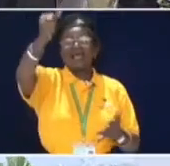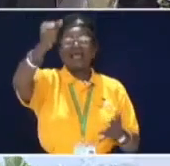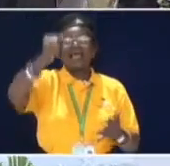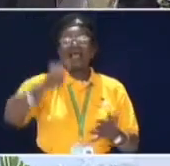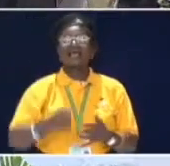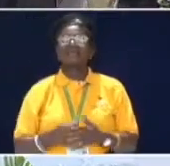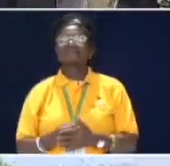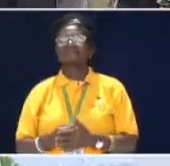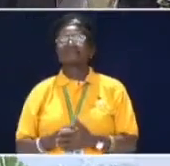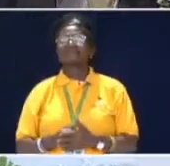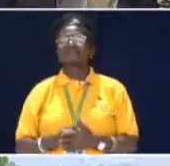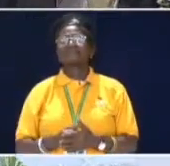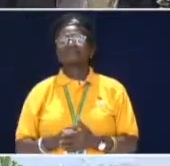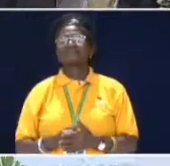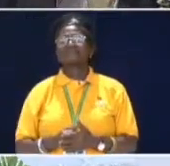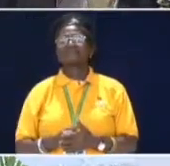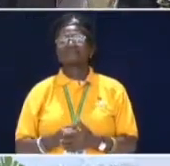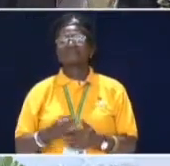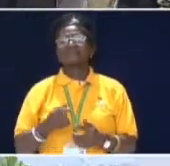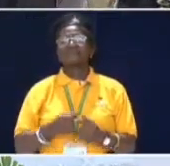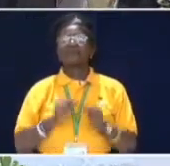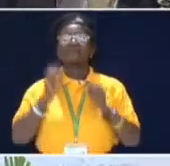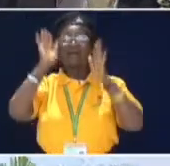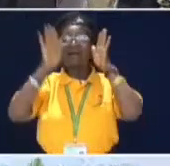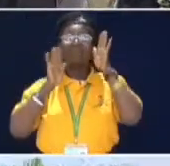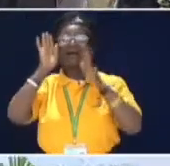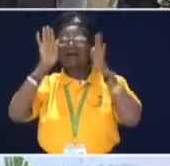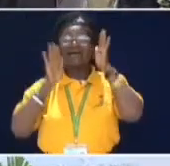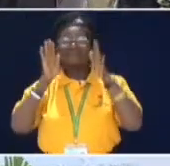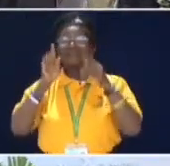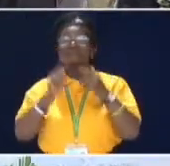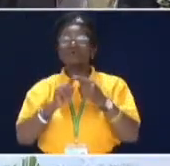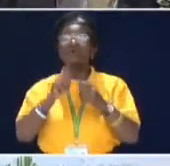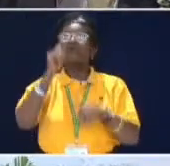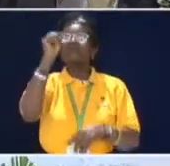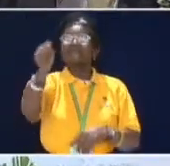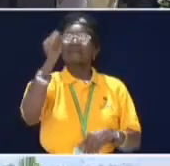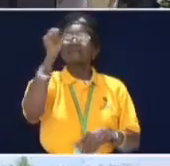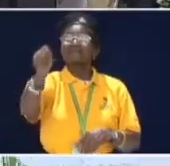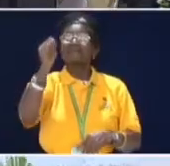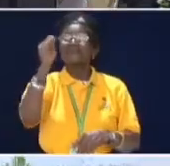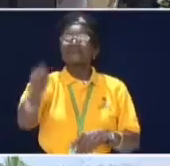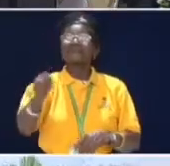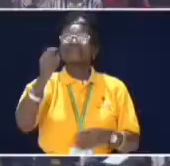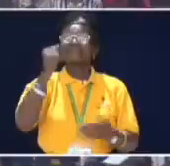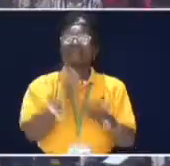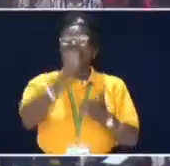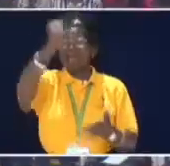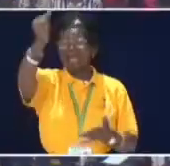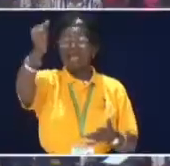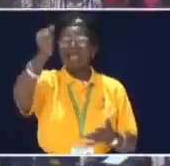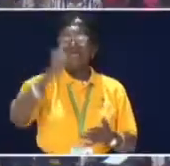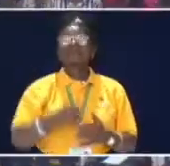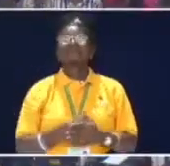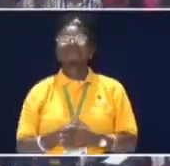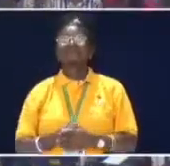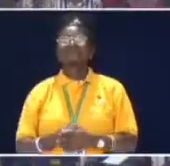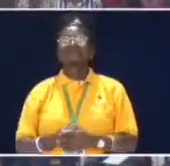joy. From embarrassment to testimony. If you are